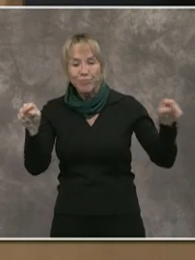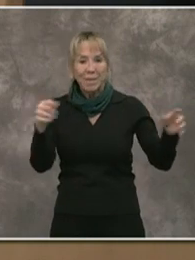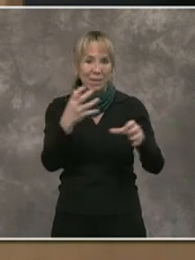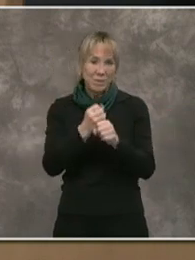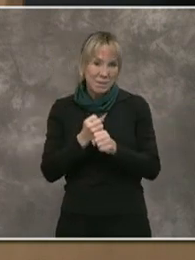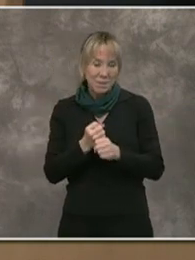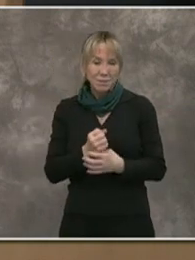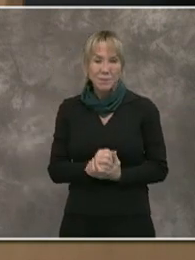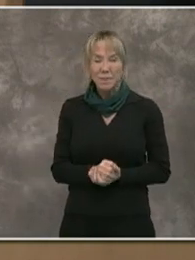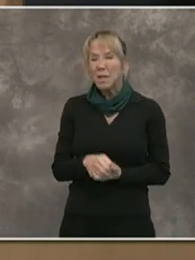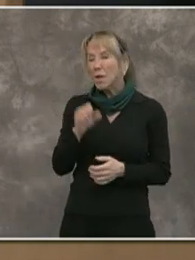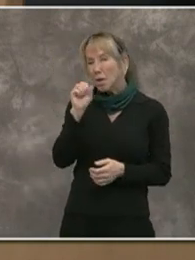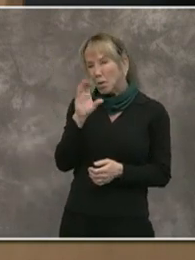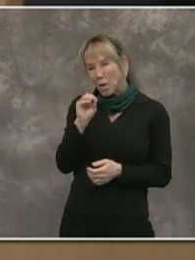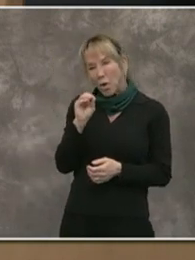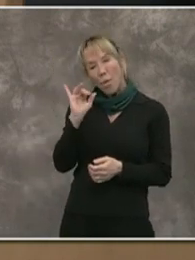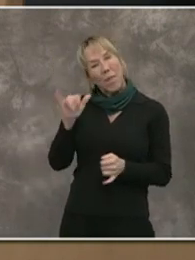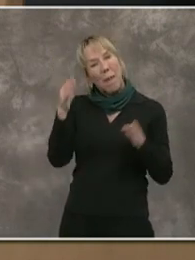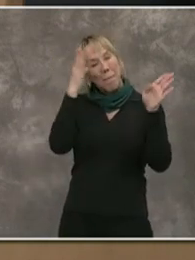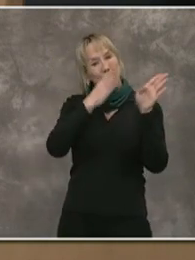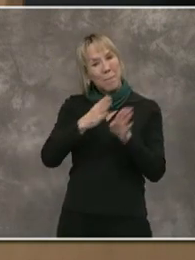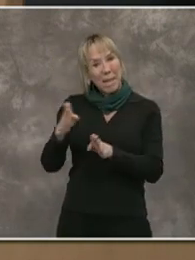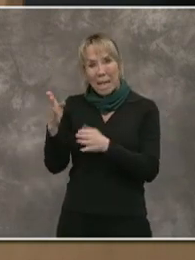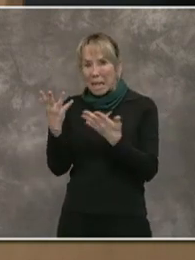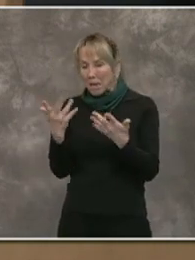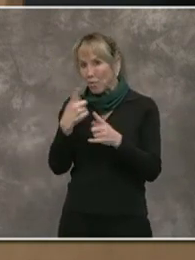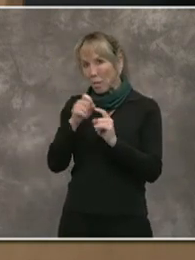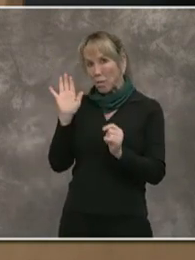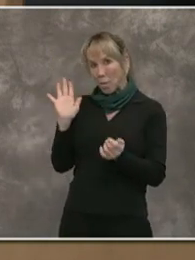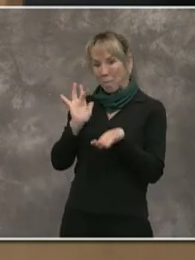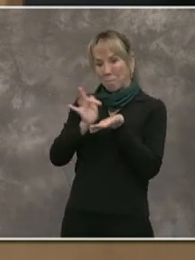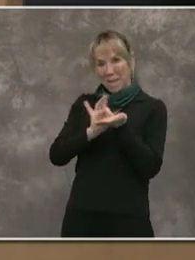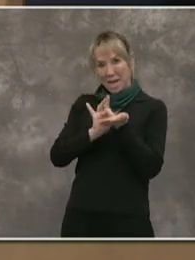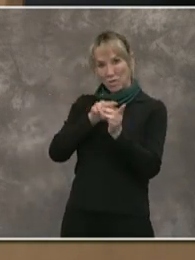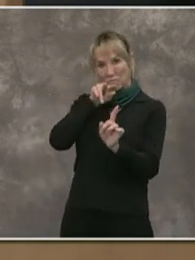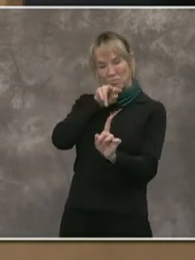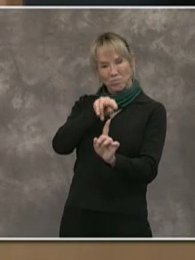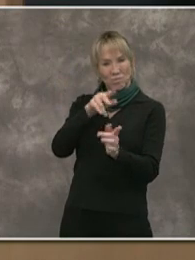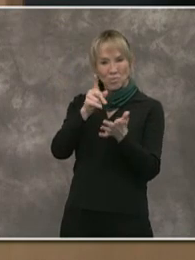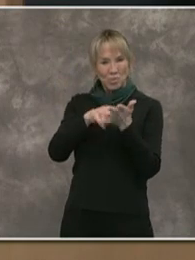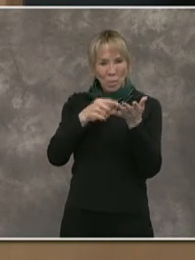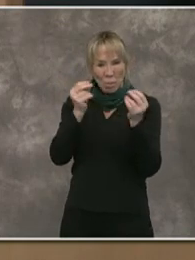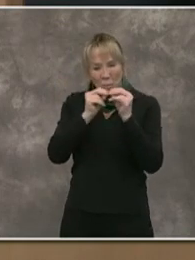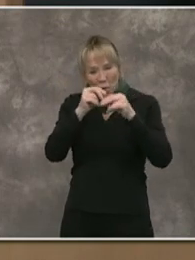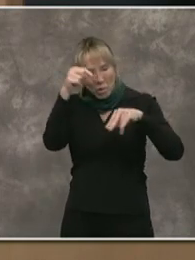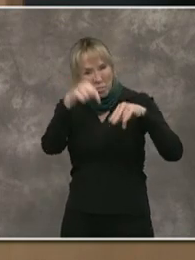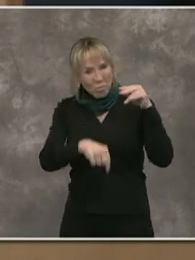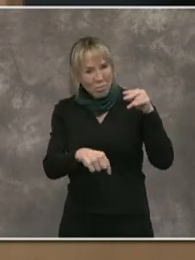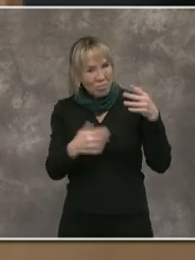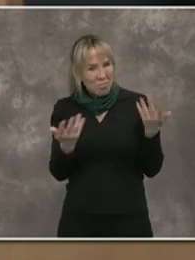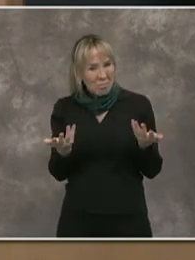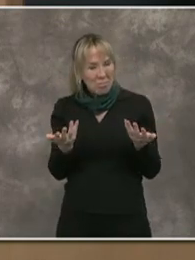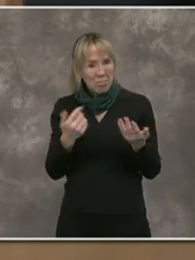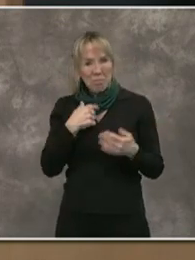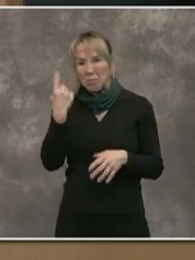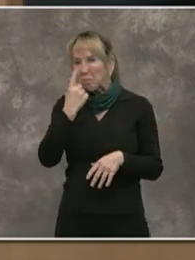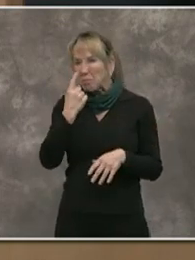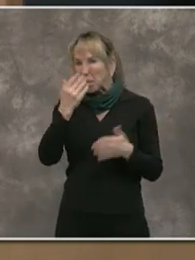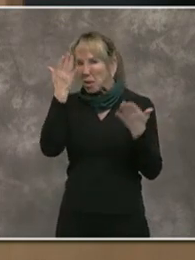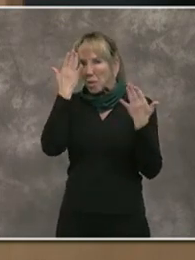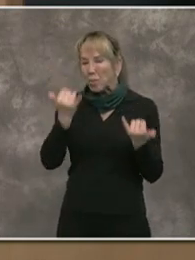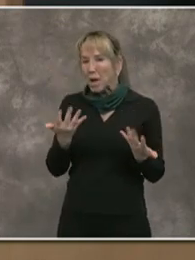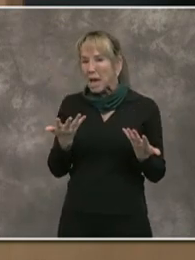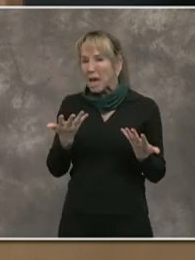talk about what's in that plan, so hopefully from a medical official on that, and can you talk about why you haven't